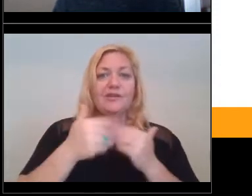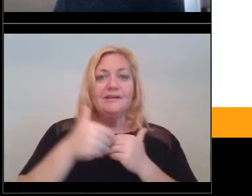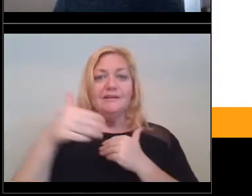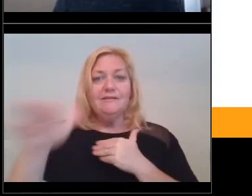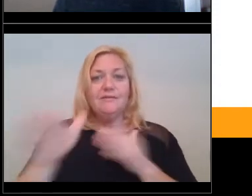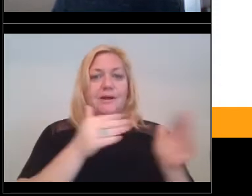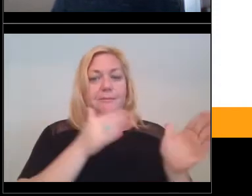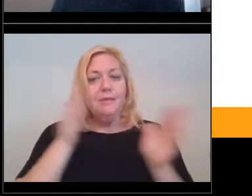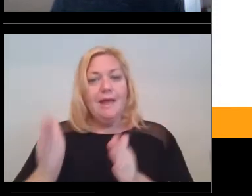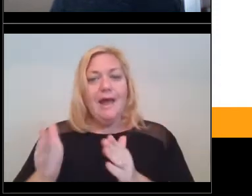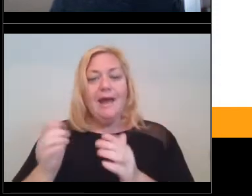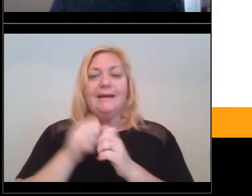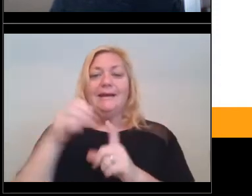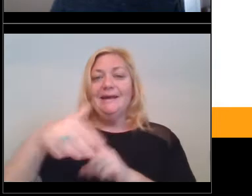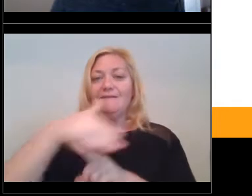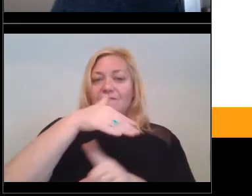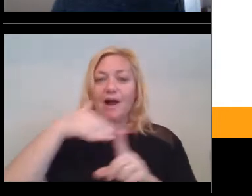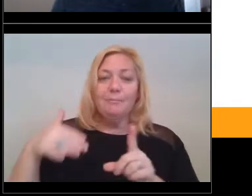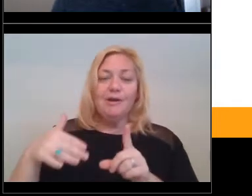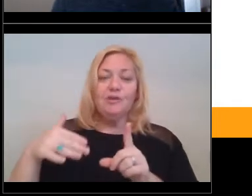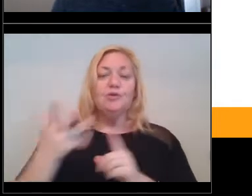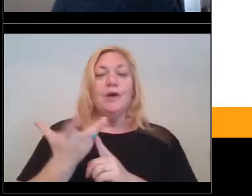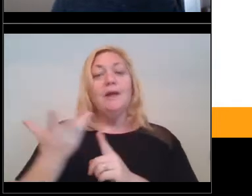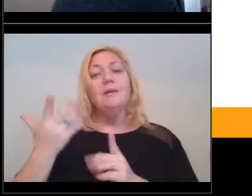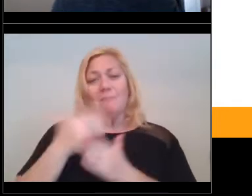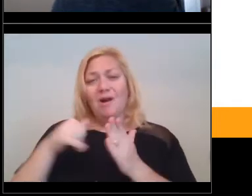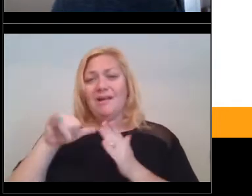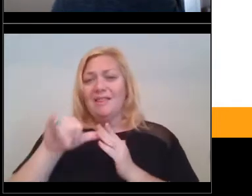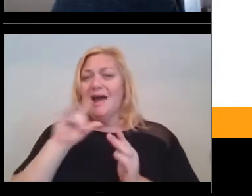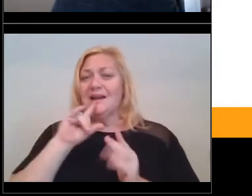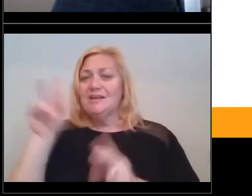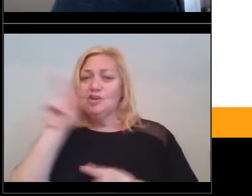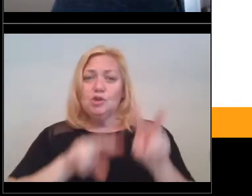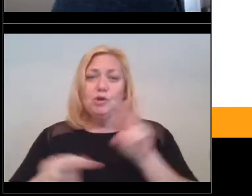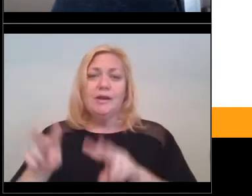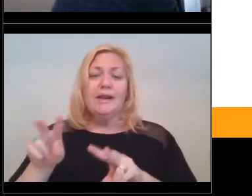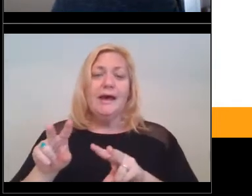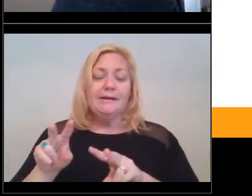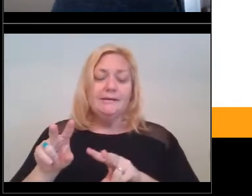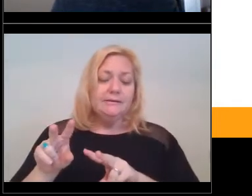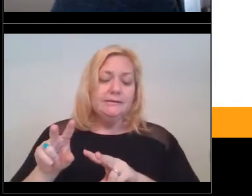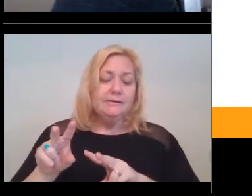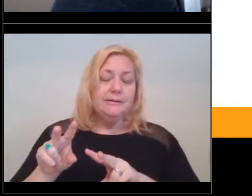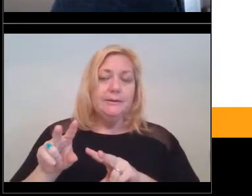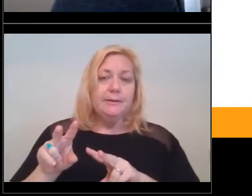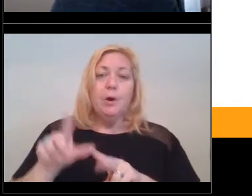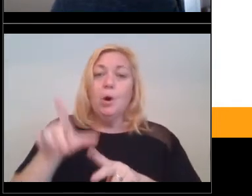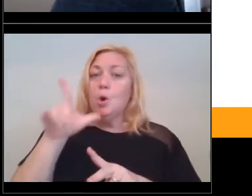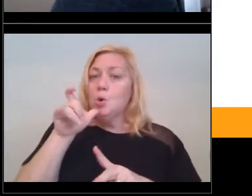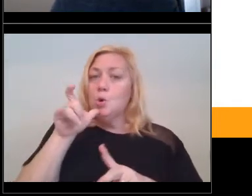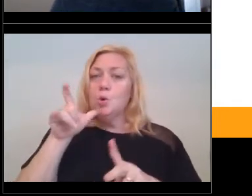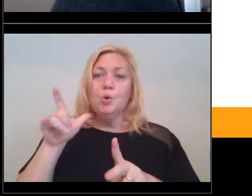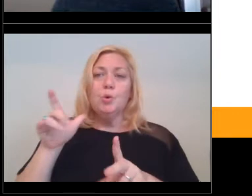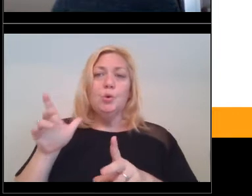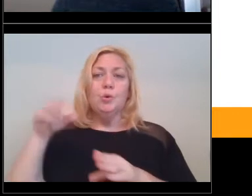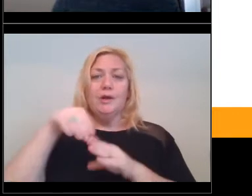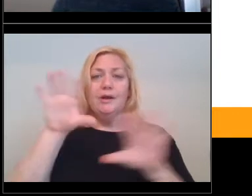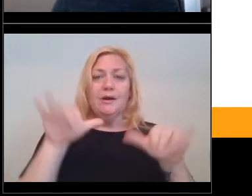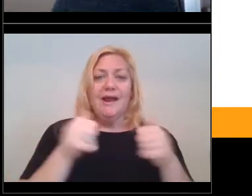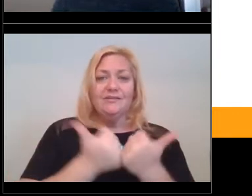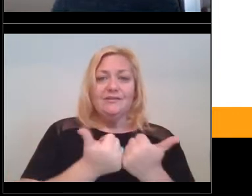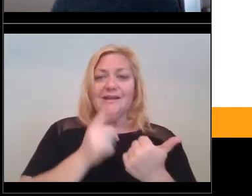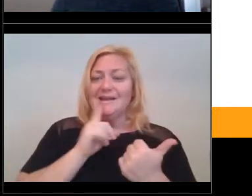planning, environmental, and part of that is looking at who within our agency